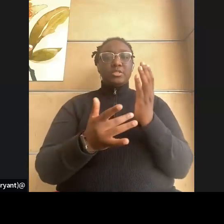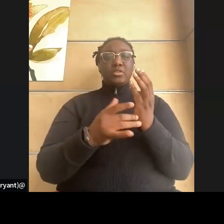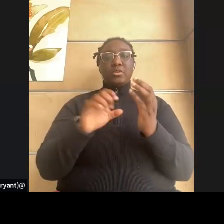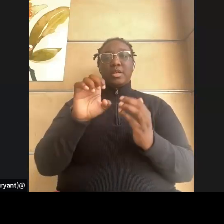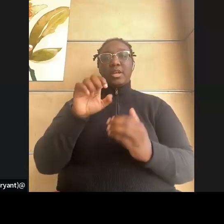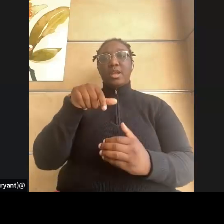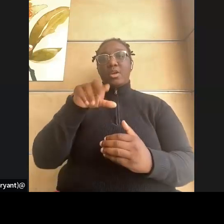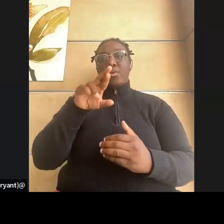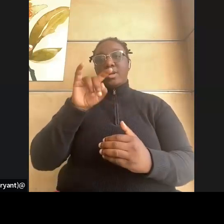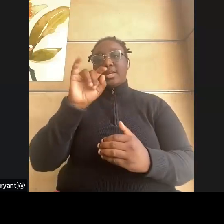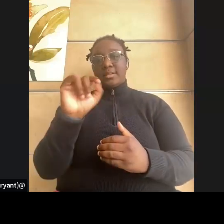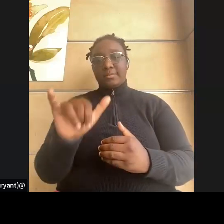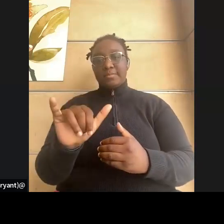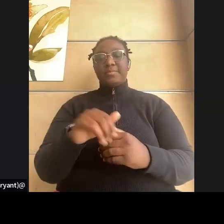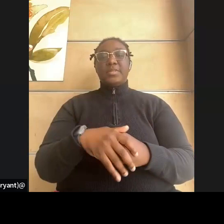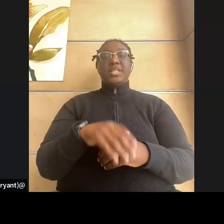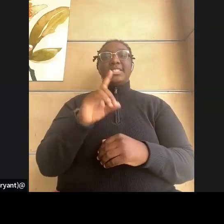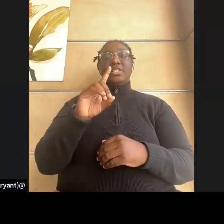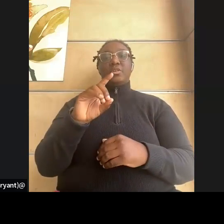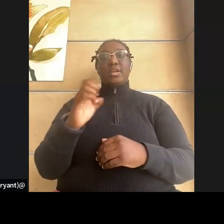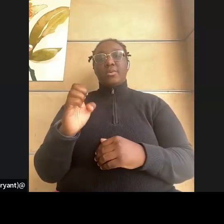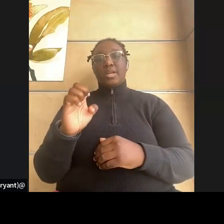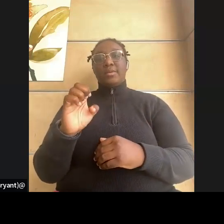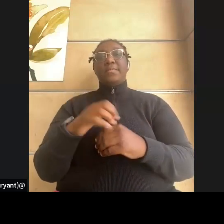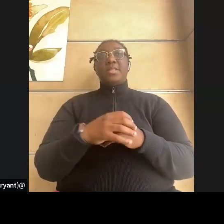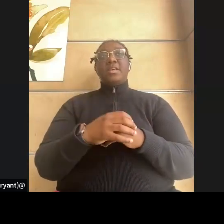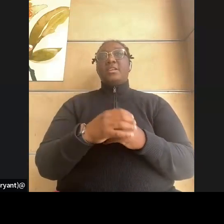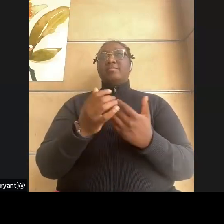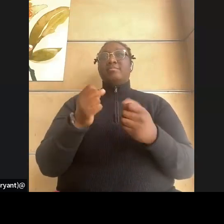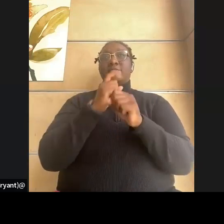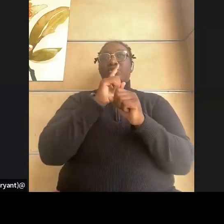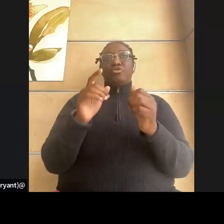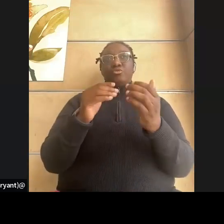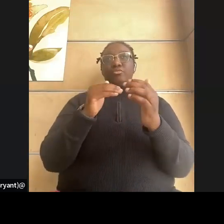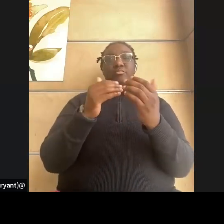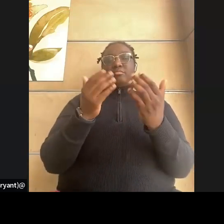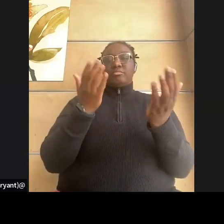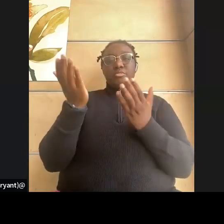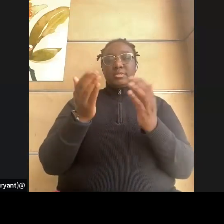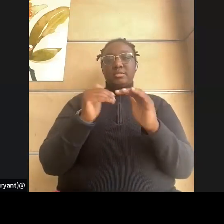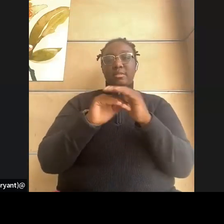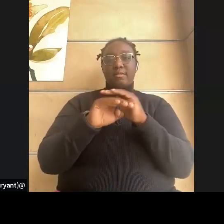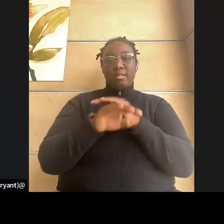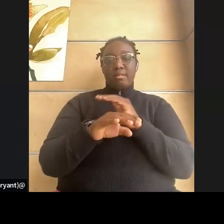really ensuring that services are available across the state, is to expand our data available,